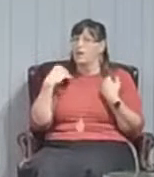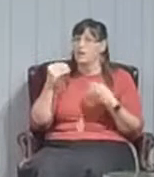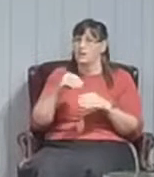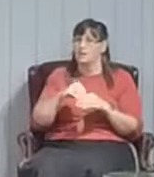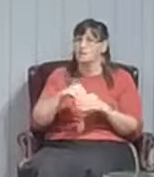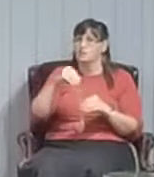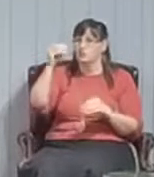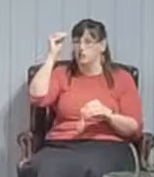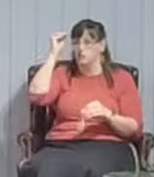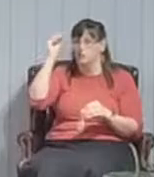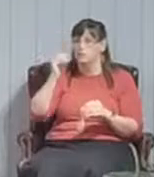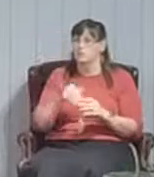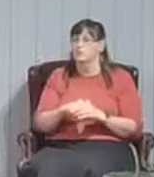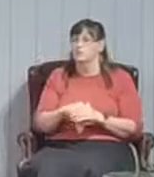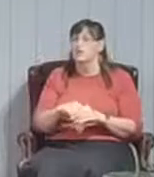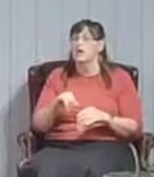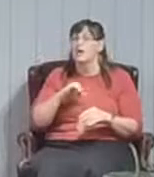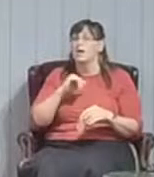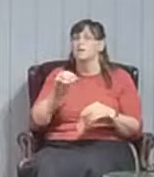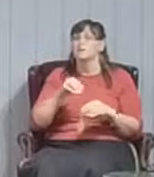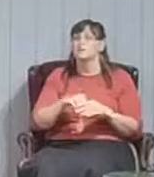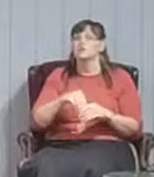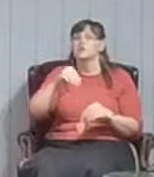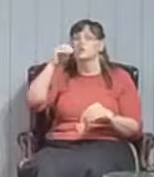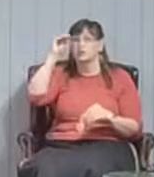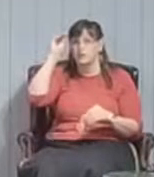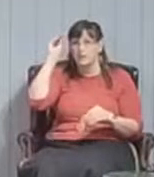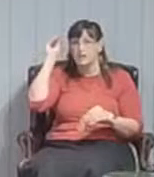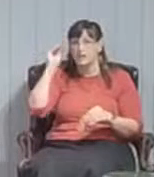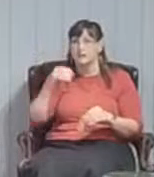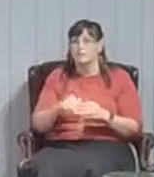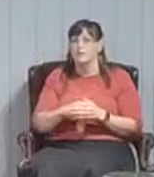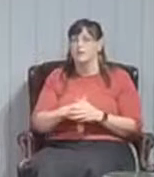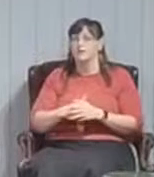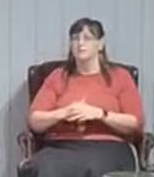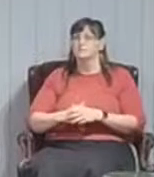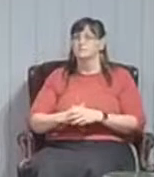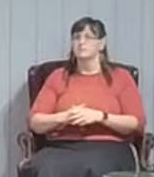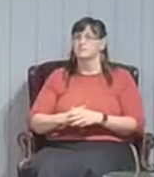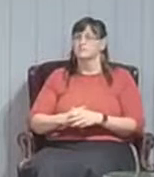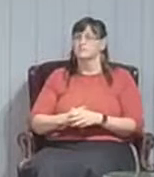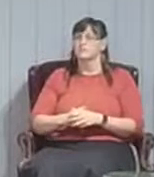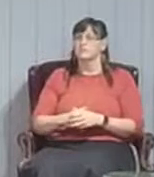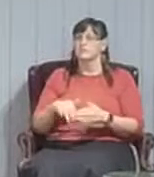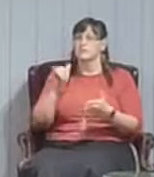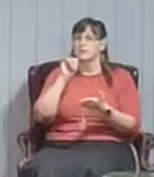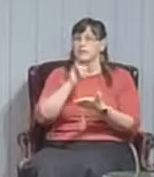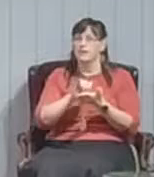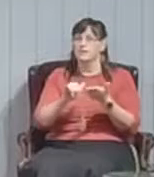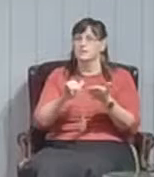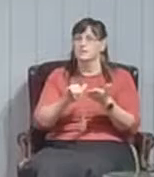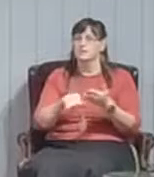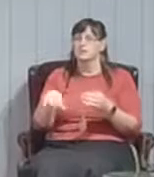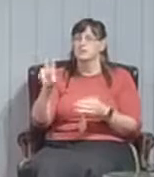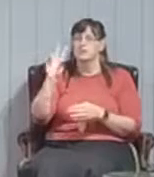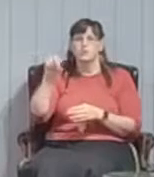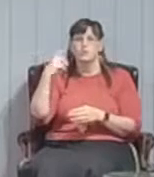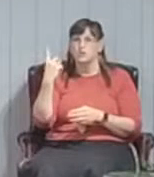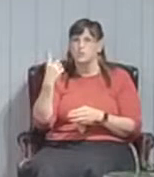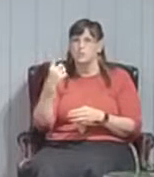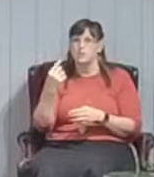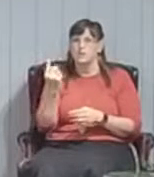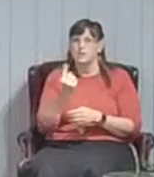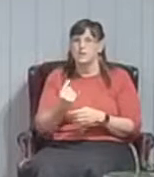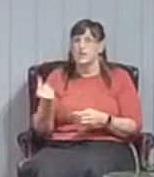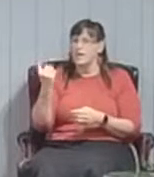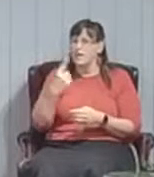and I know I haven't learned it at all. I am learning it. I'm going to learn it for the rest of my life. I have learned it. But I am learning that no one ever